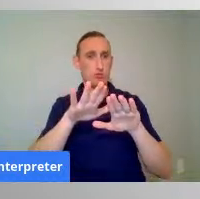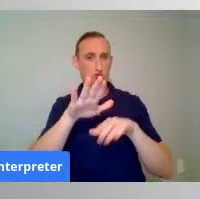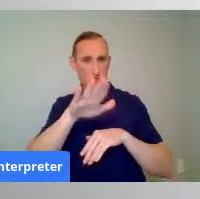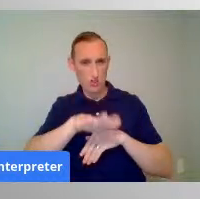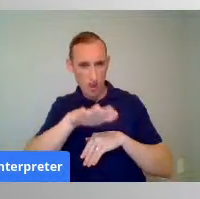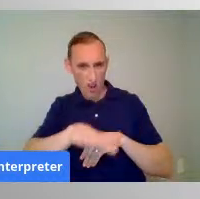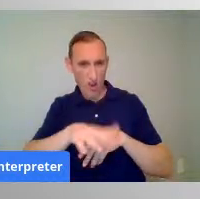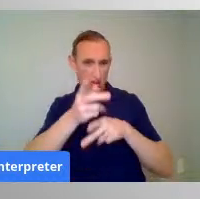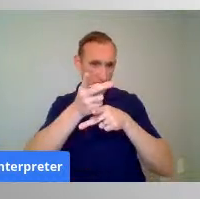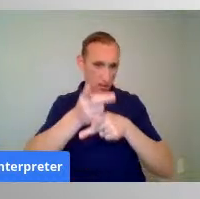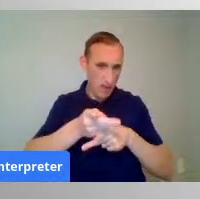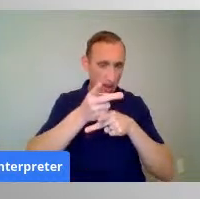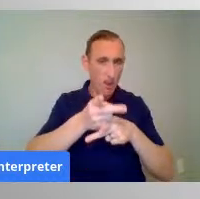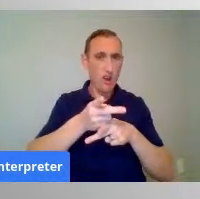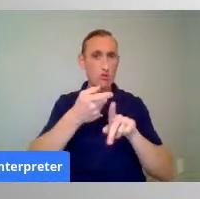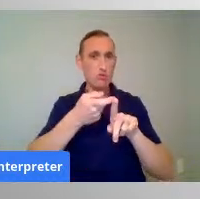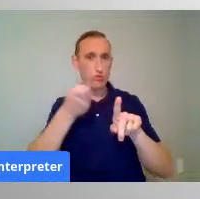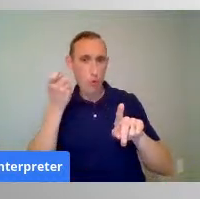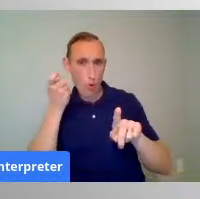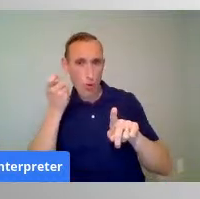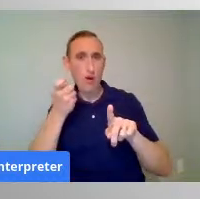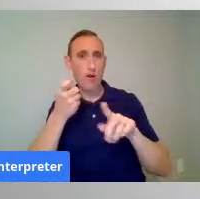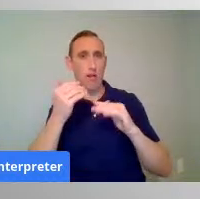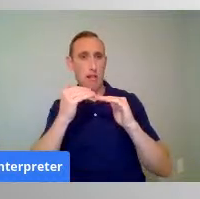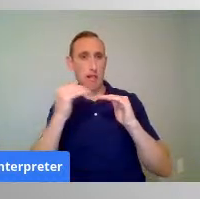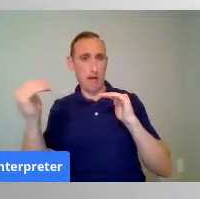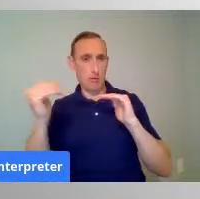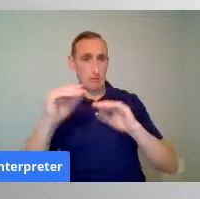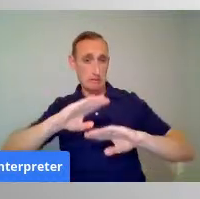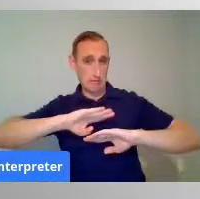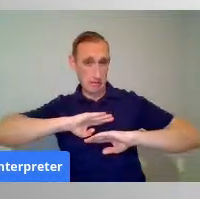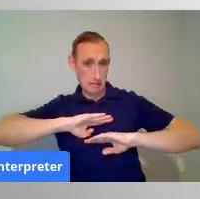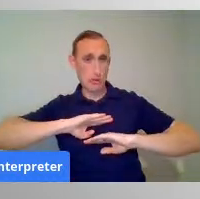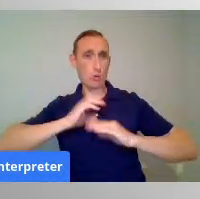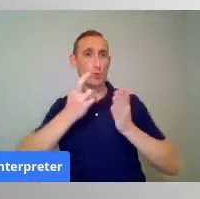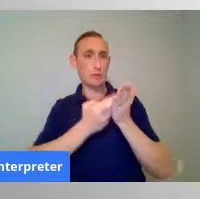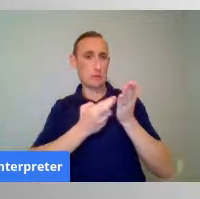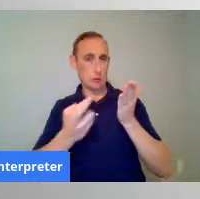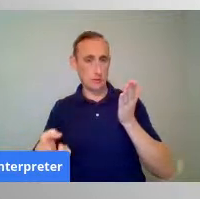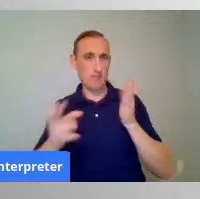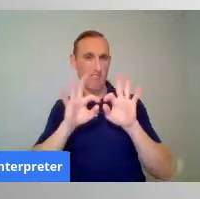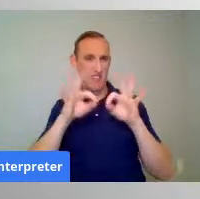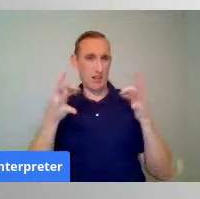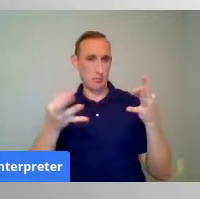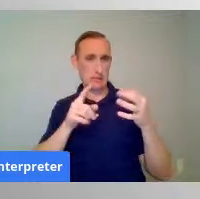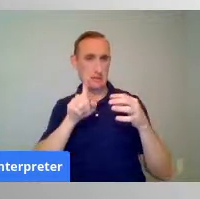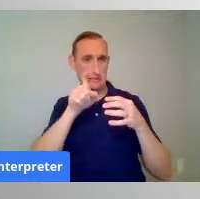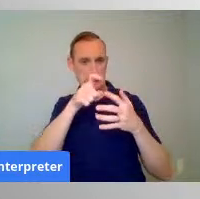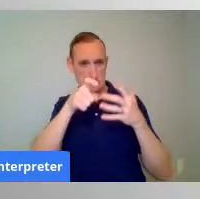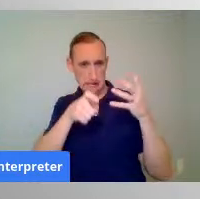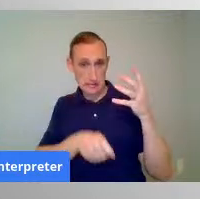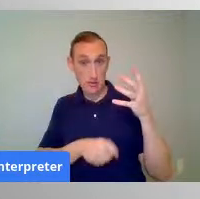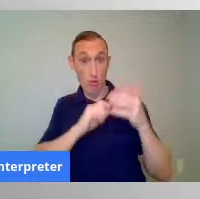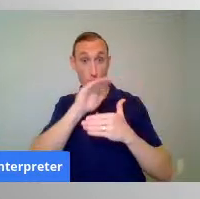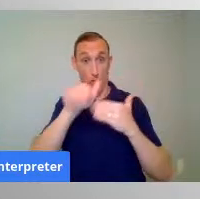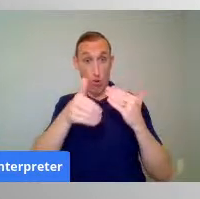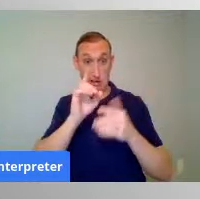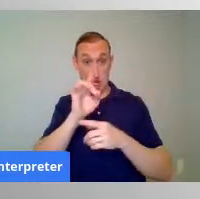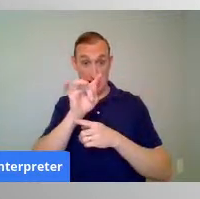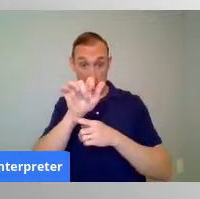satisfaction, and resources that families depend on. All of these data that I'm presenting tonight are from